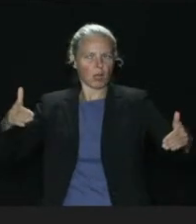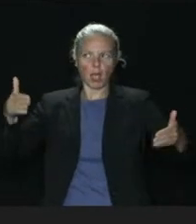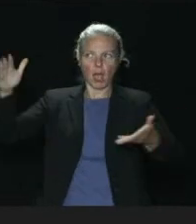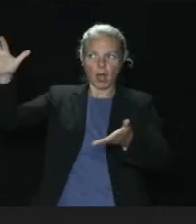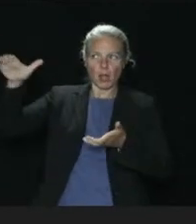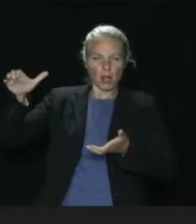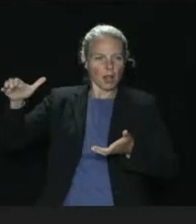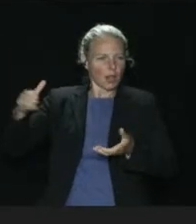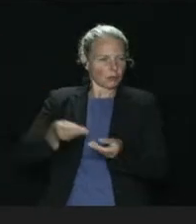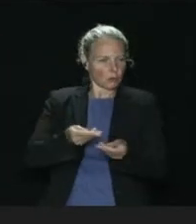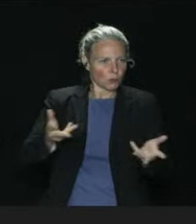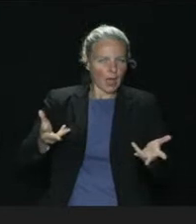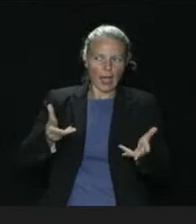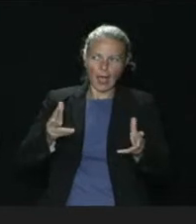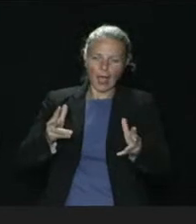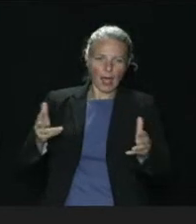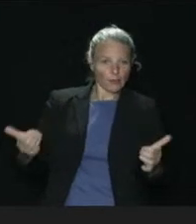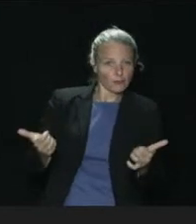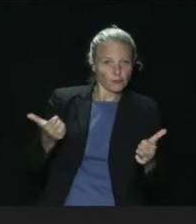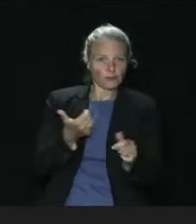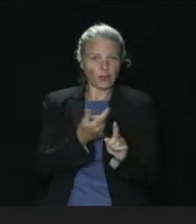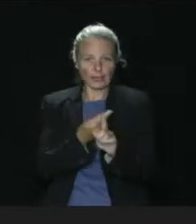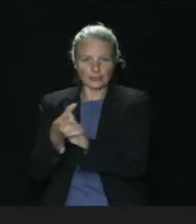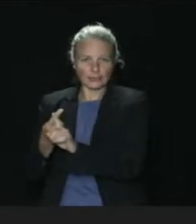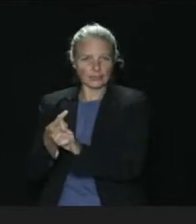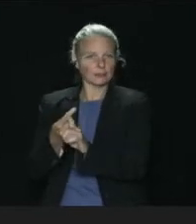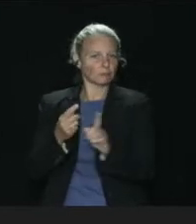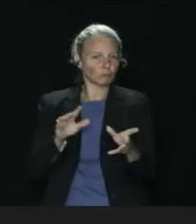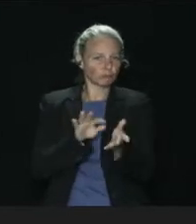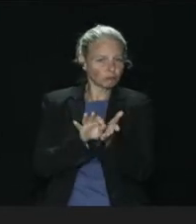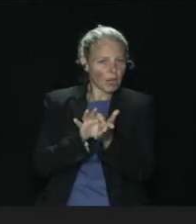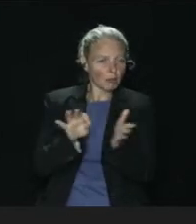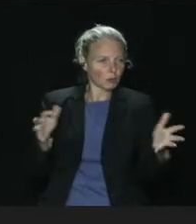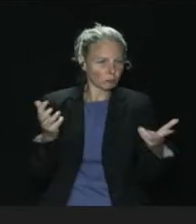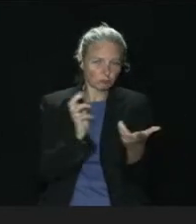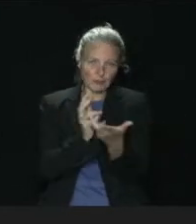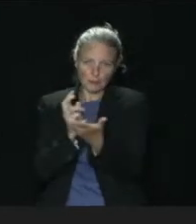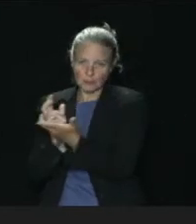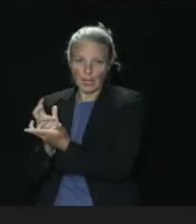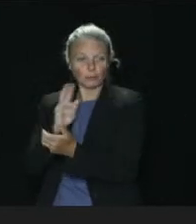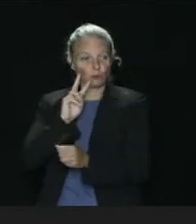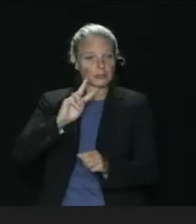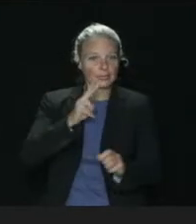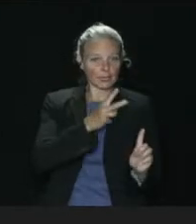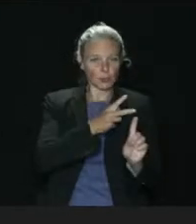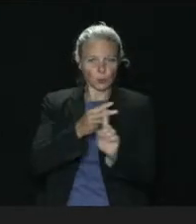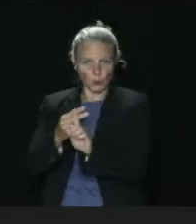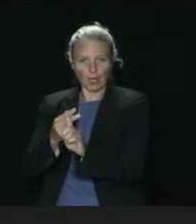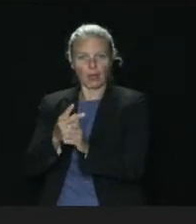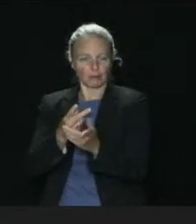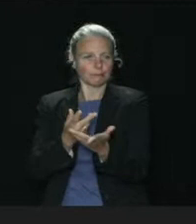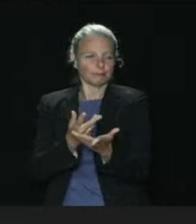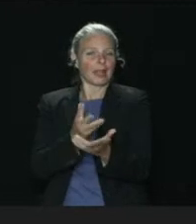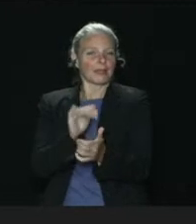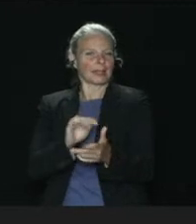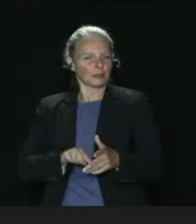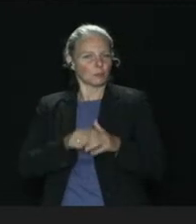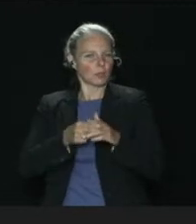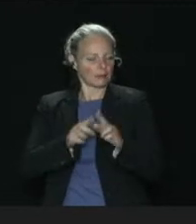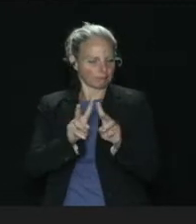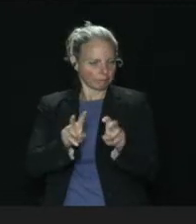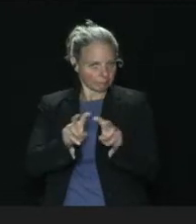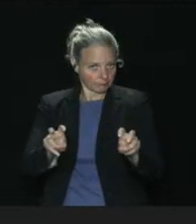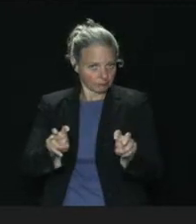remain a priority for us. But of course, given the contracts, there are many, many more doses available.